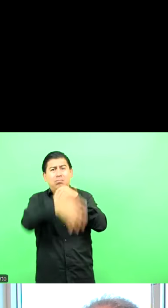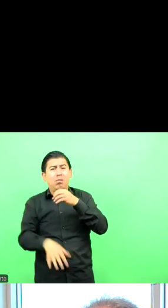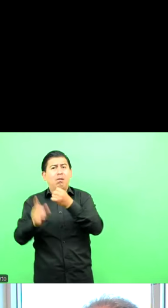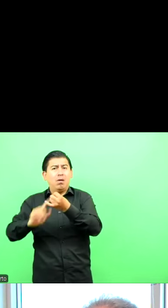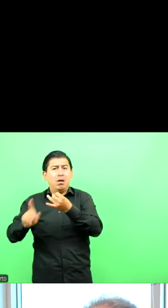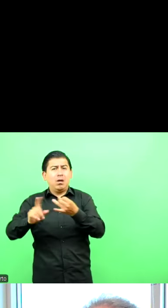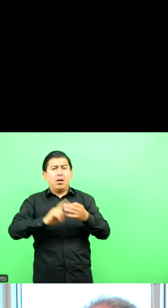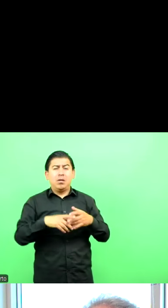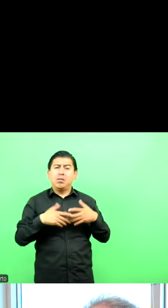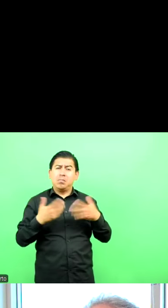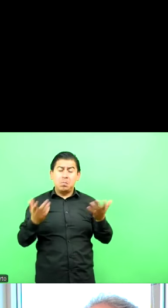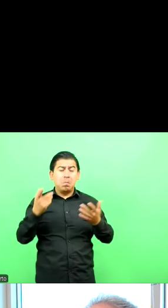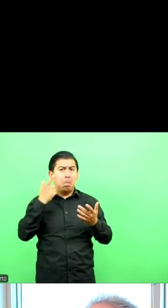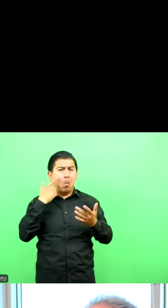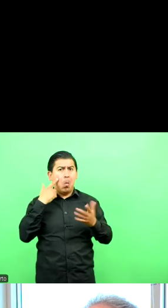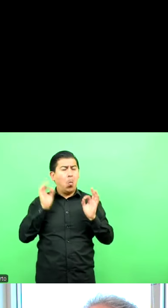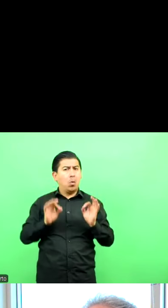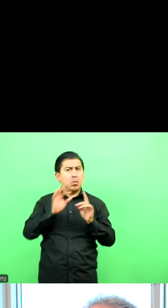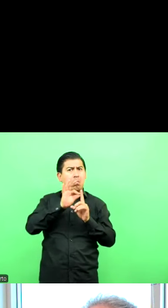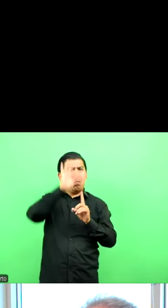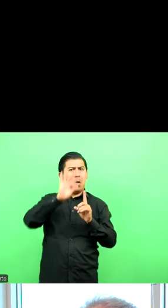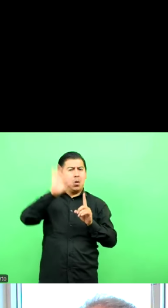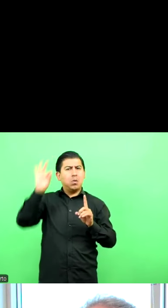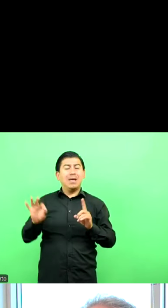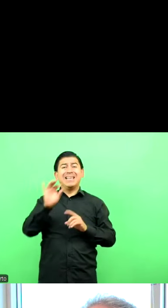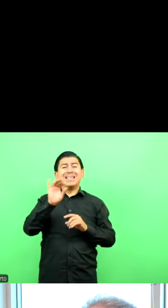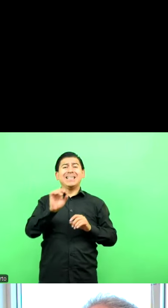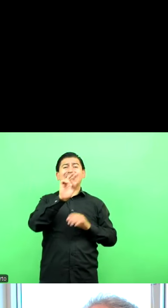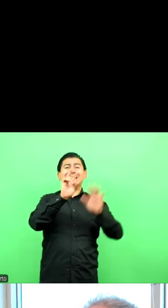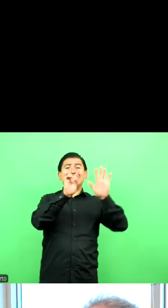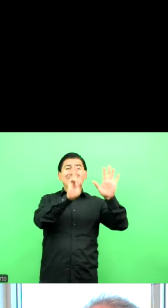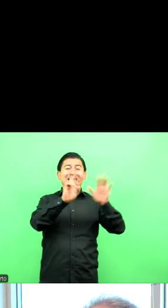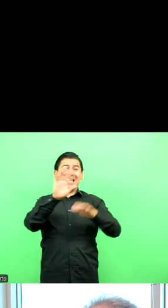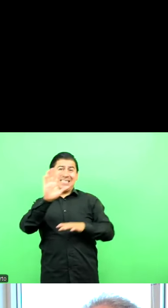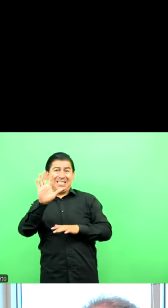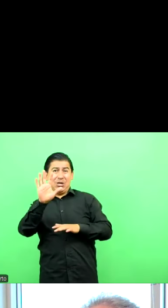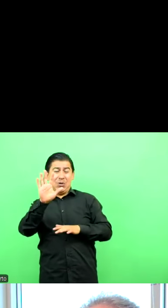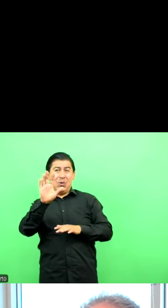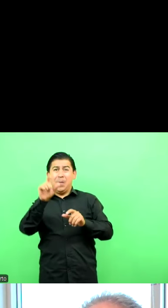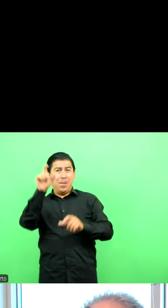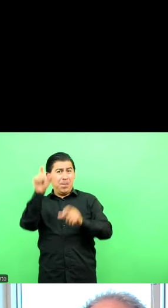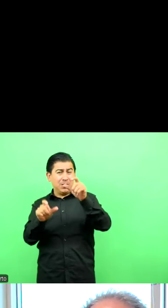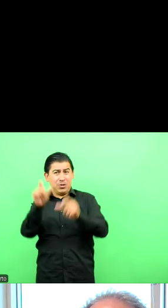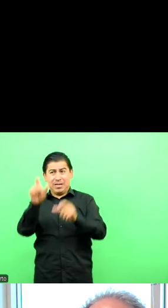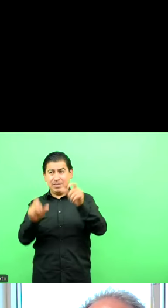in our review was after 2017. And on health system resilience,